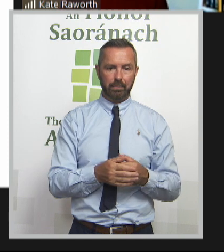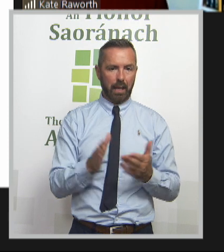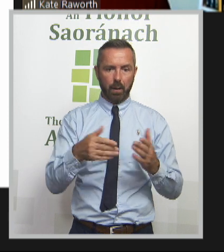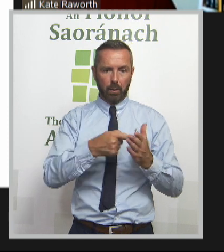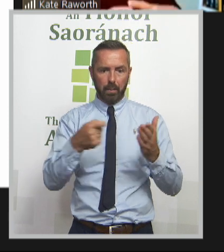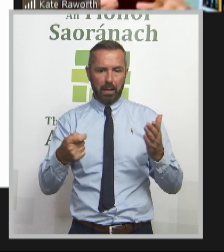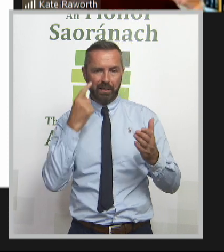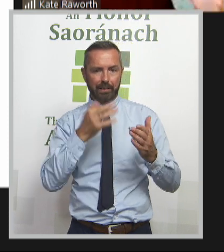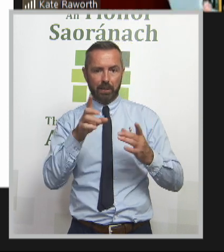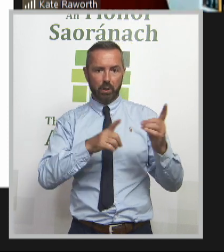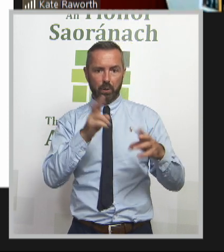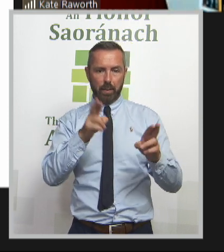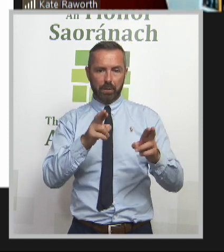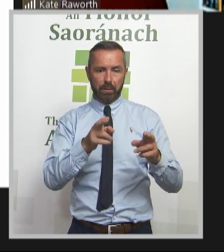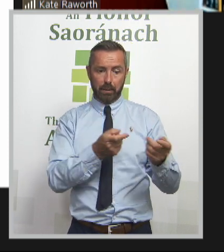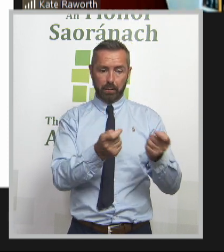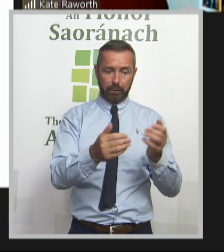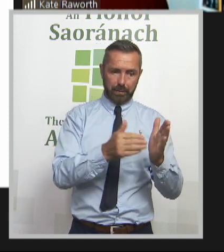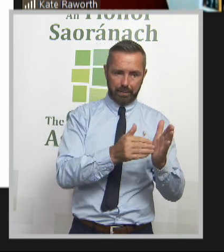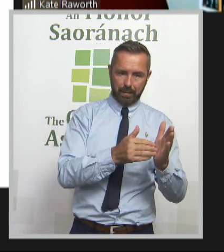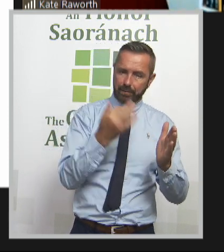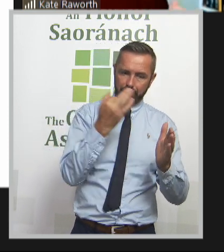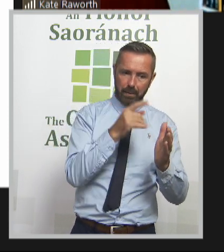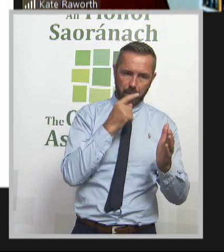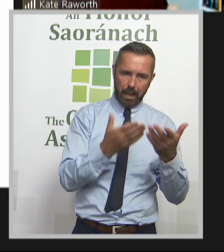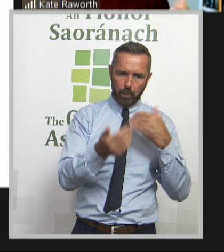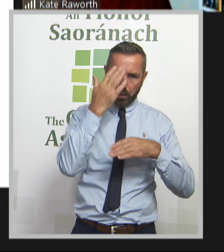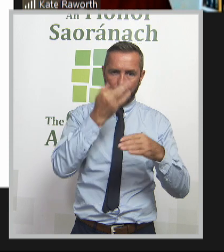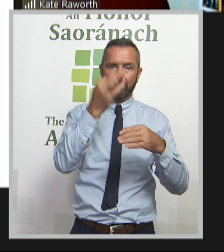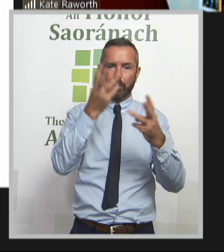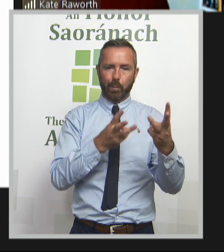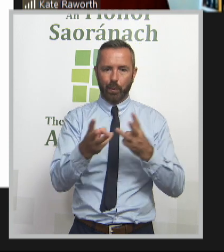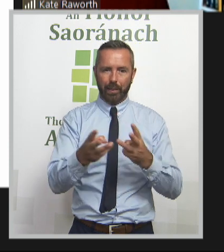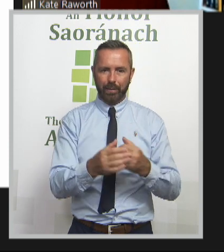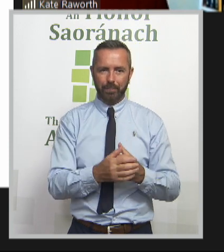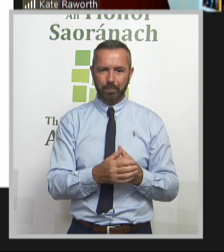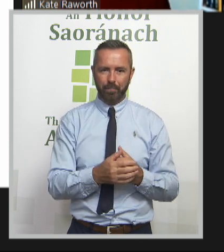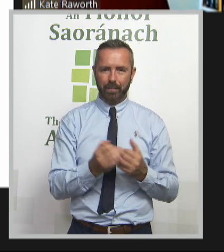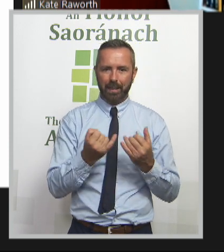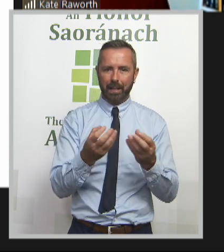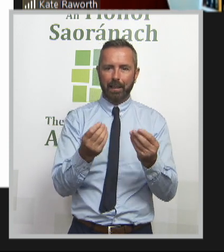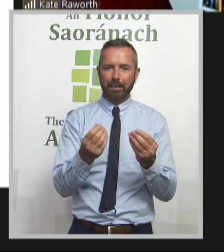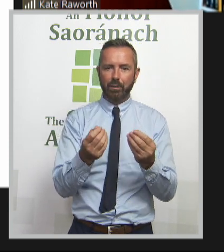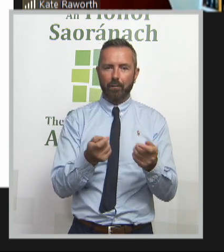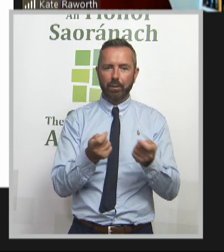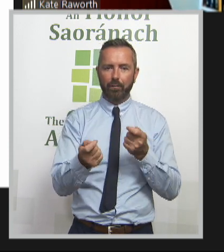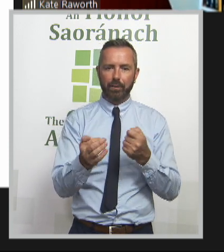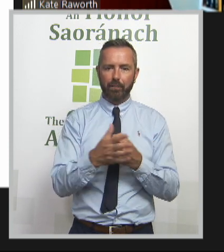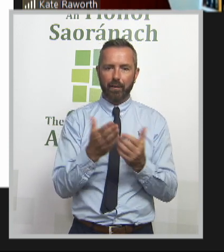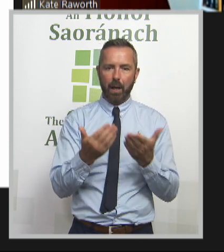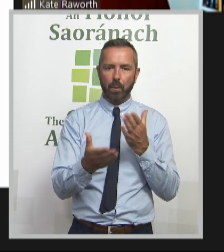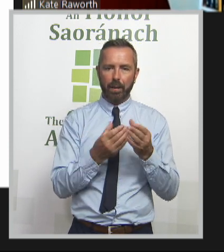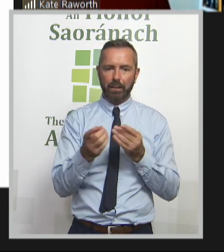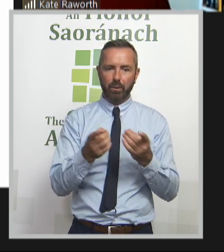better? So governance, it's all shaped around these issues, as well as the soft governance of how things actually get done, the culture